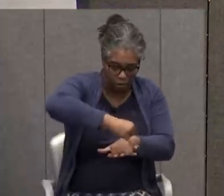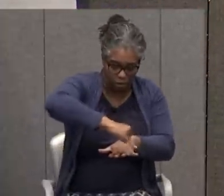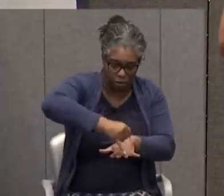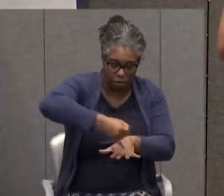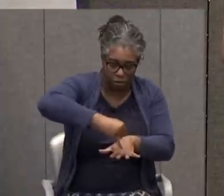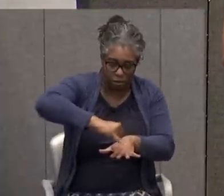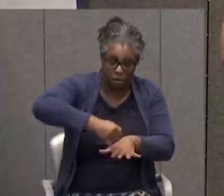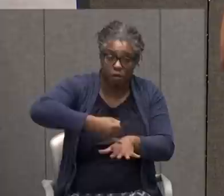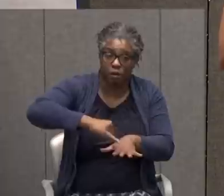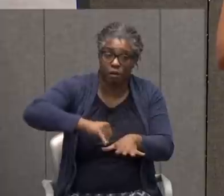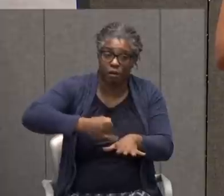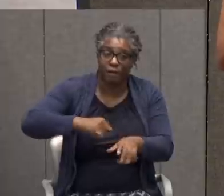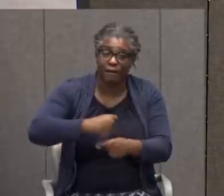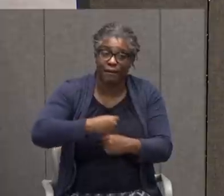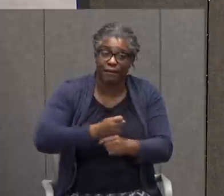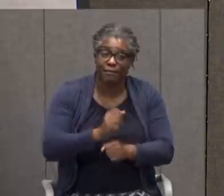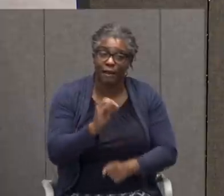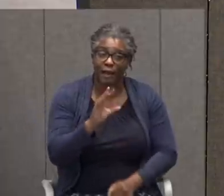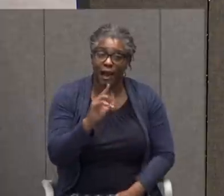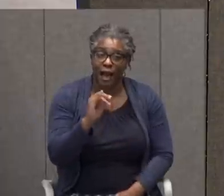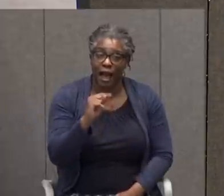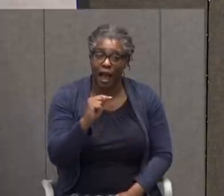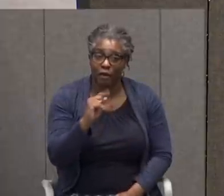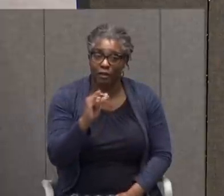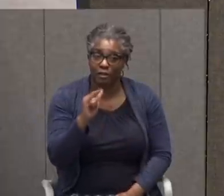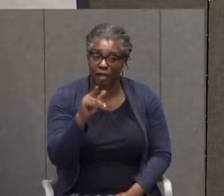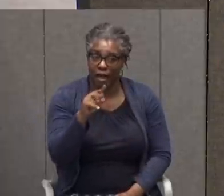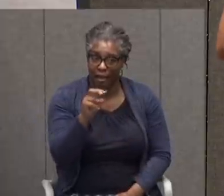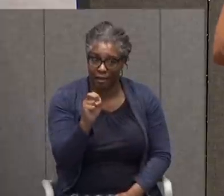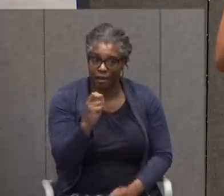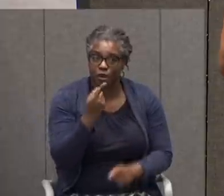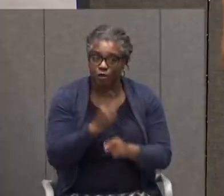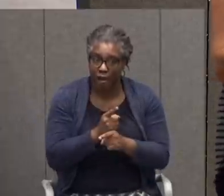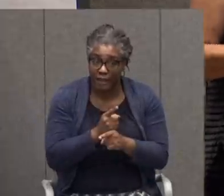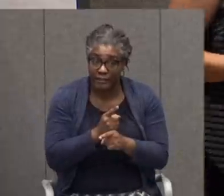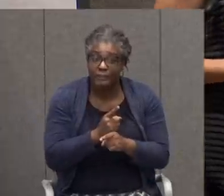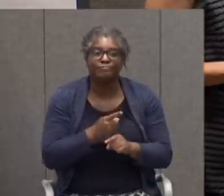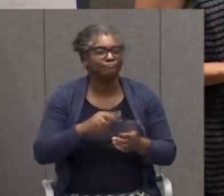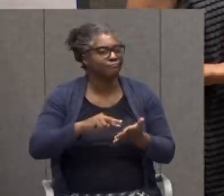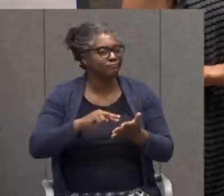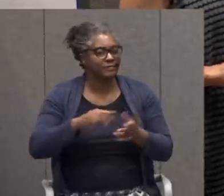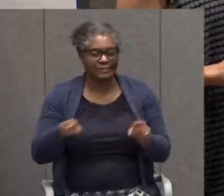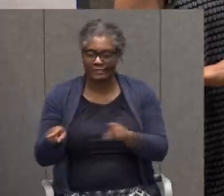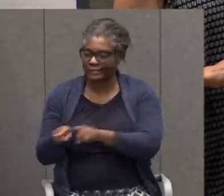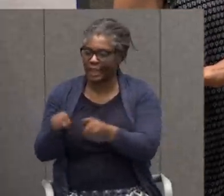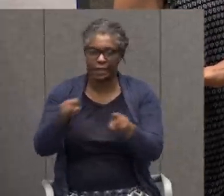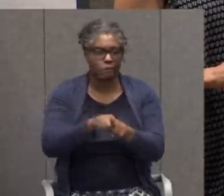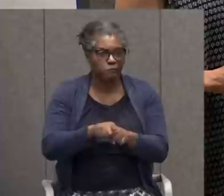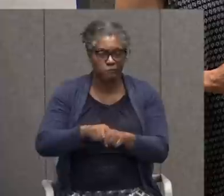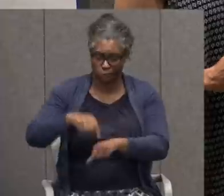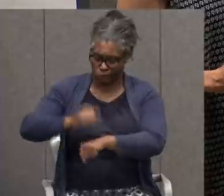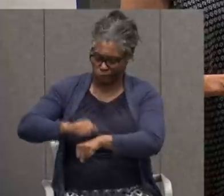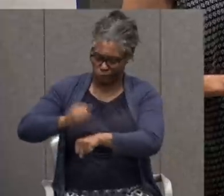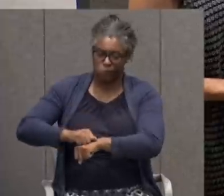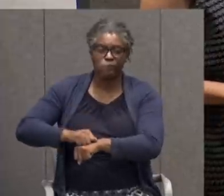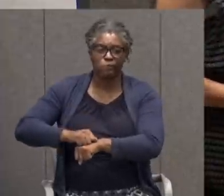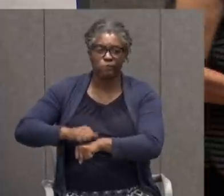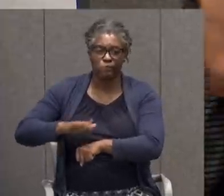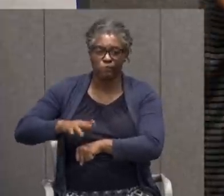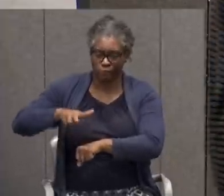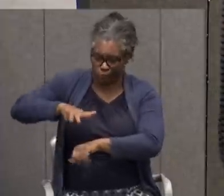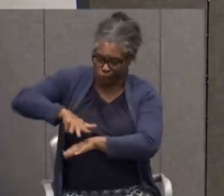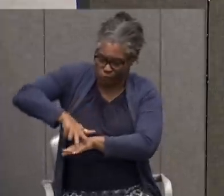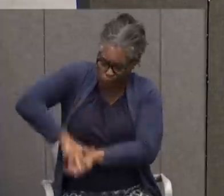animal is a trace fossil. You can see the outline of its body. Wow, it's pretty cool. I didn't put those two